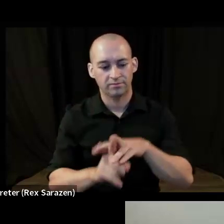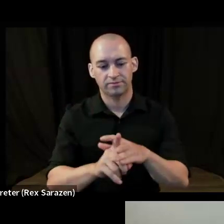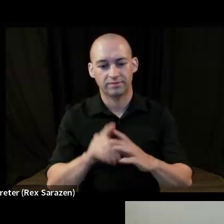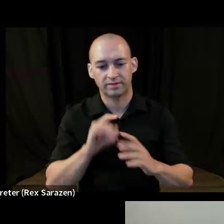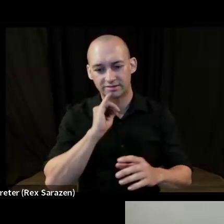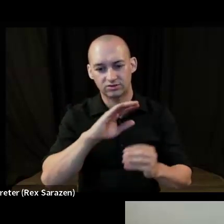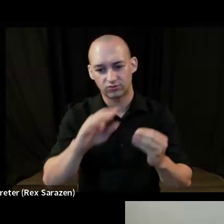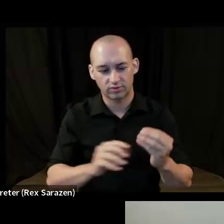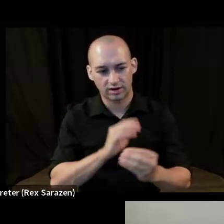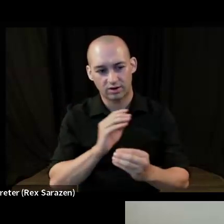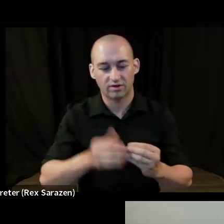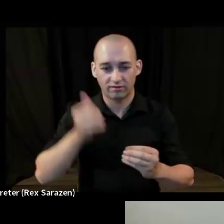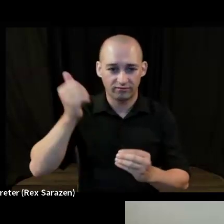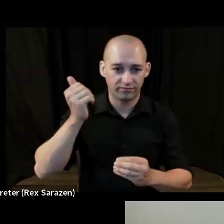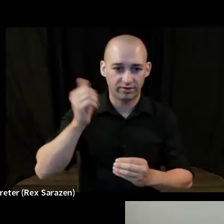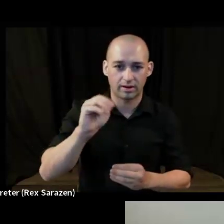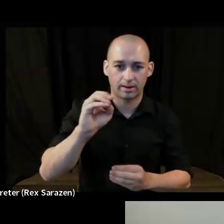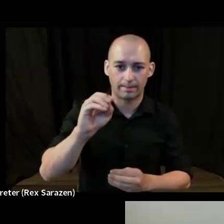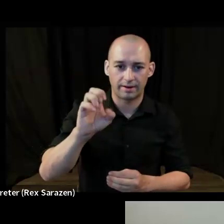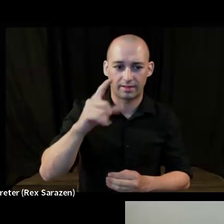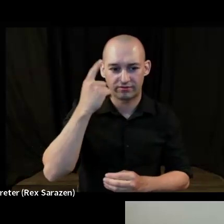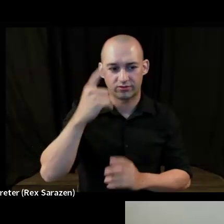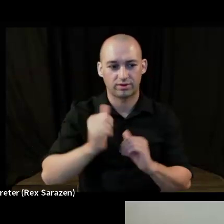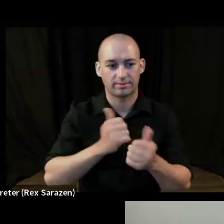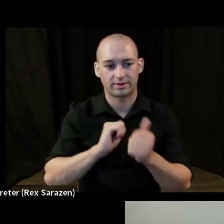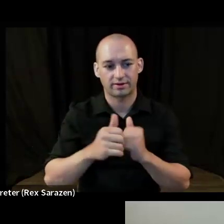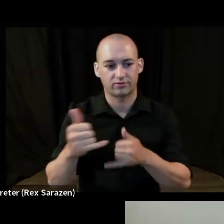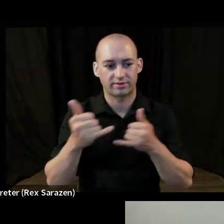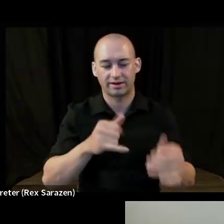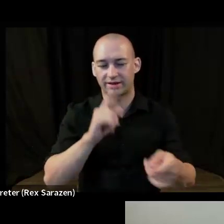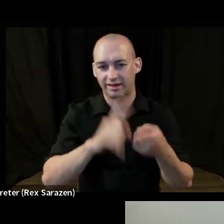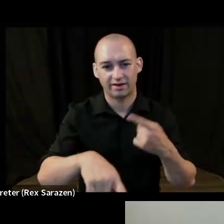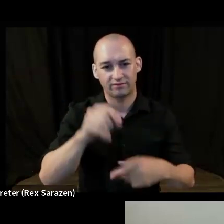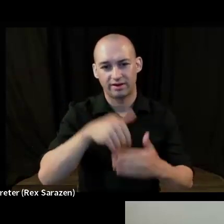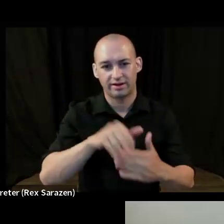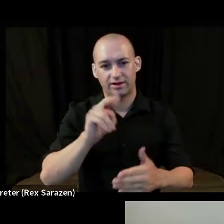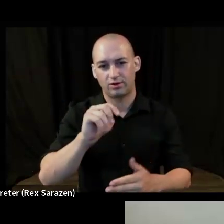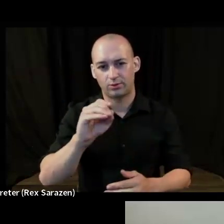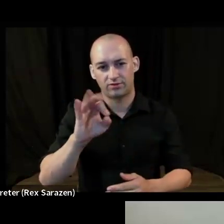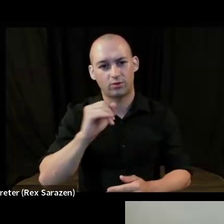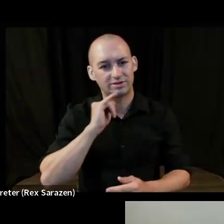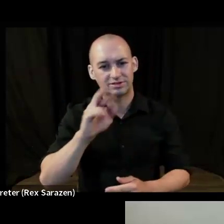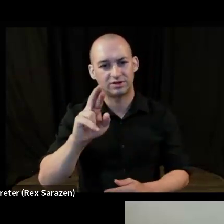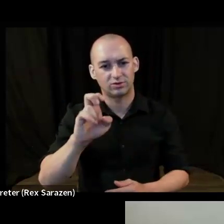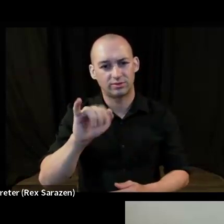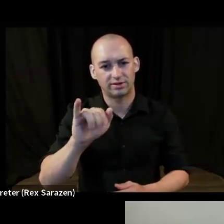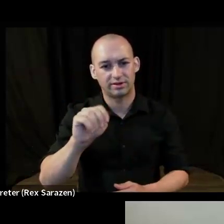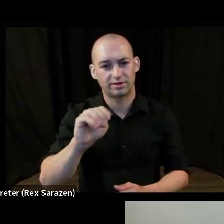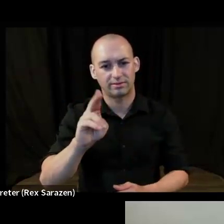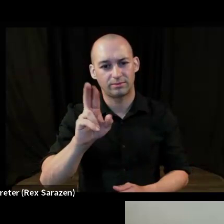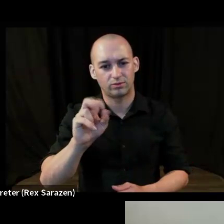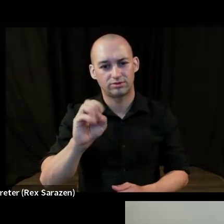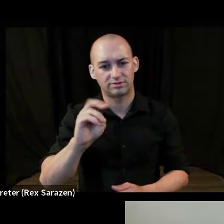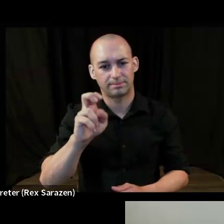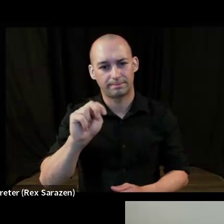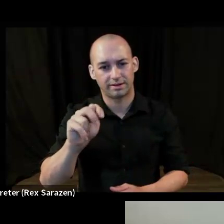around the funding model for the competitive grant, and I couldn't find it in the NOFO. Is it a reimbursement model, or is funding provided up